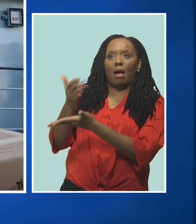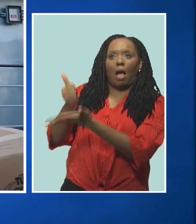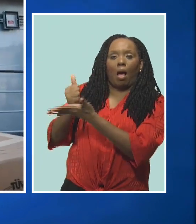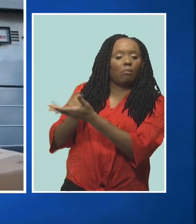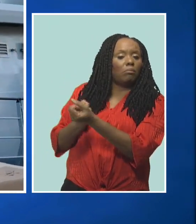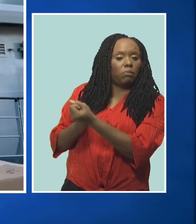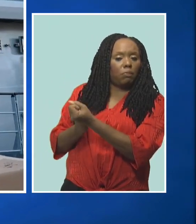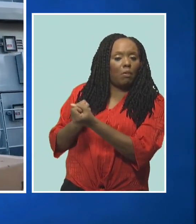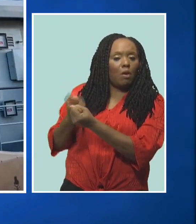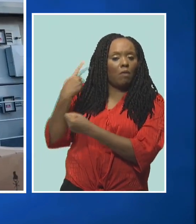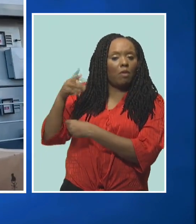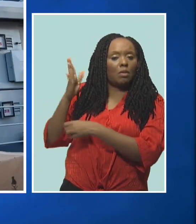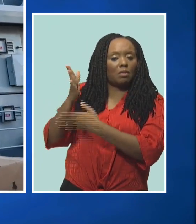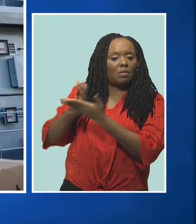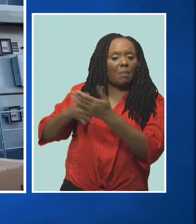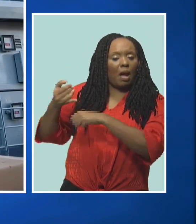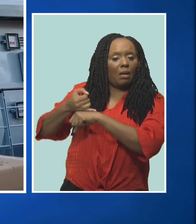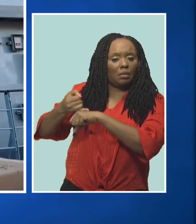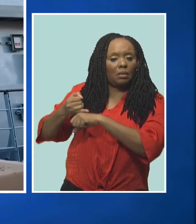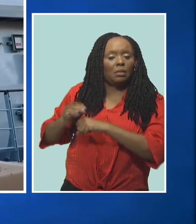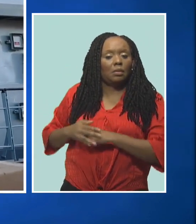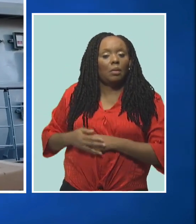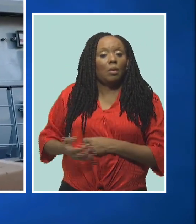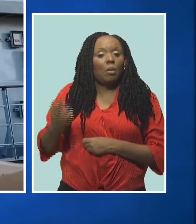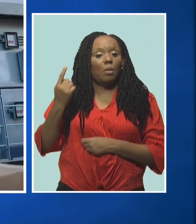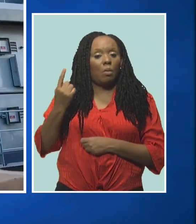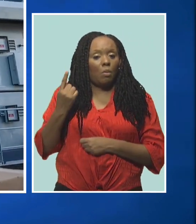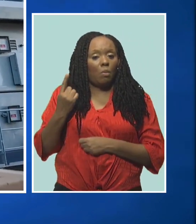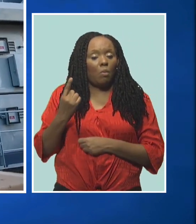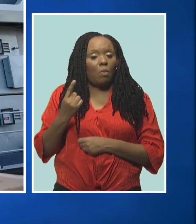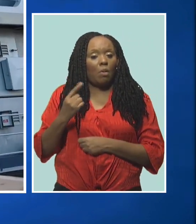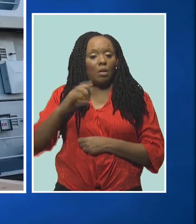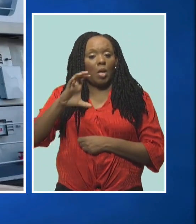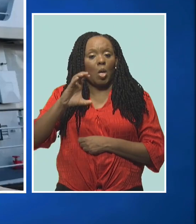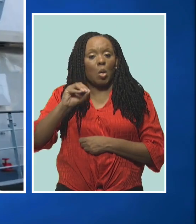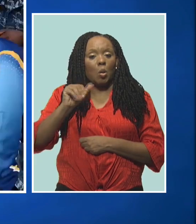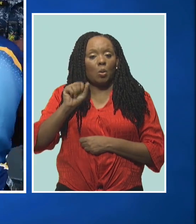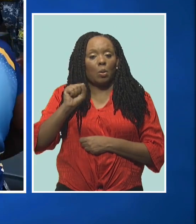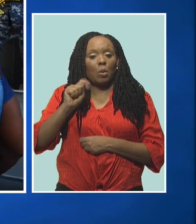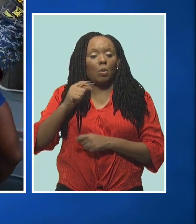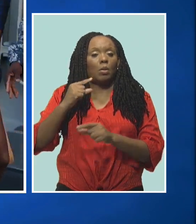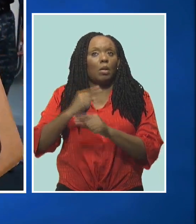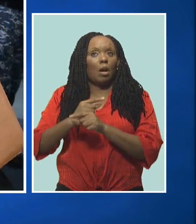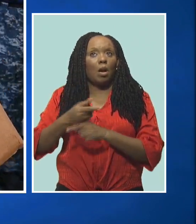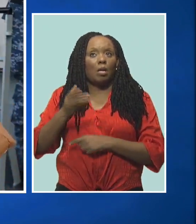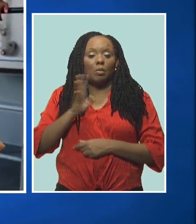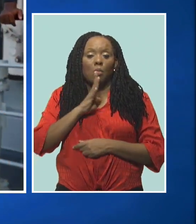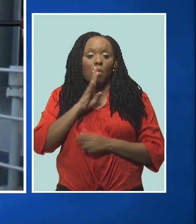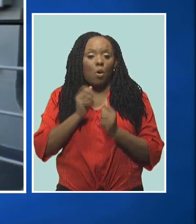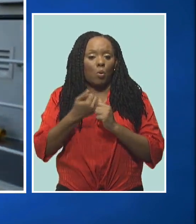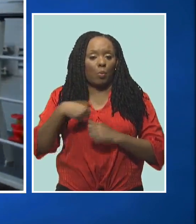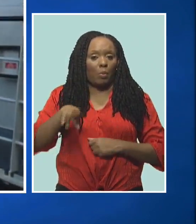Coast Guard Jamal Crick spoke to CBC News in Carriacou on Friday.